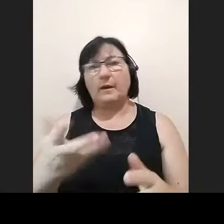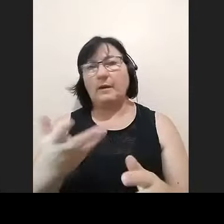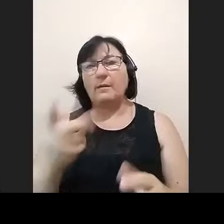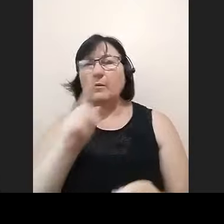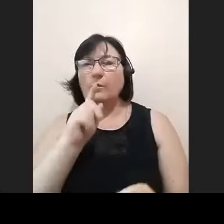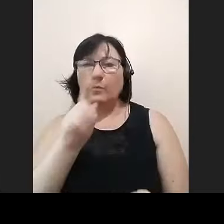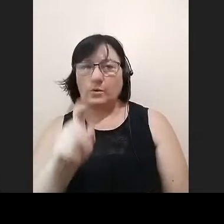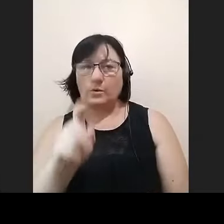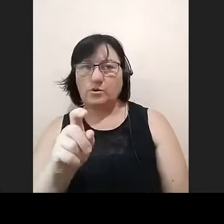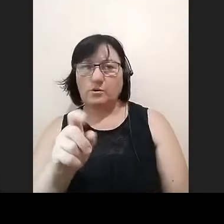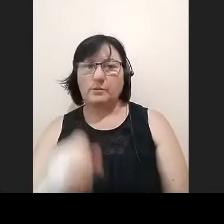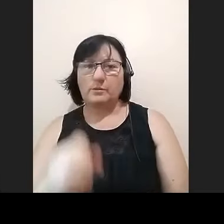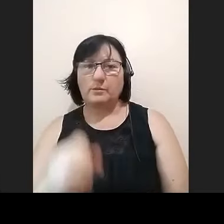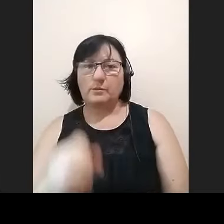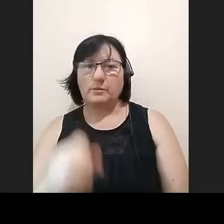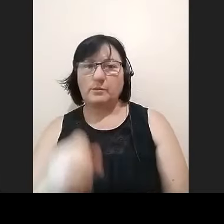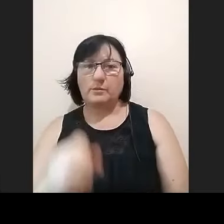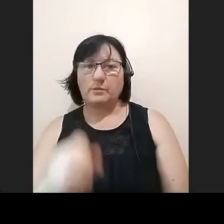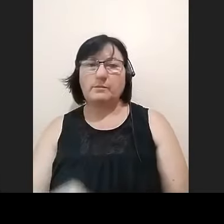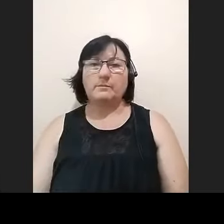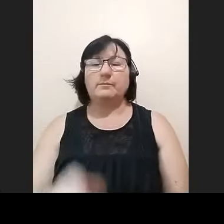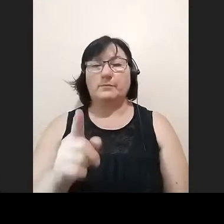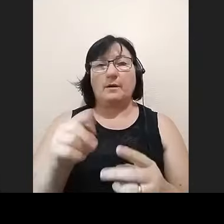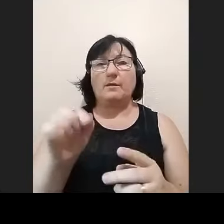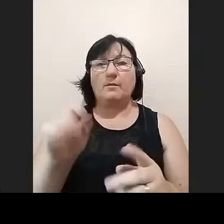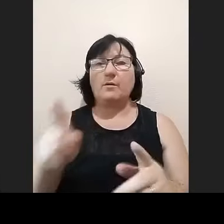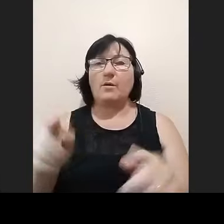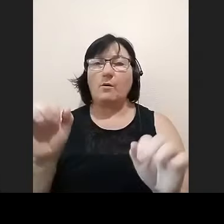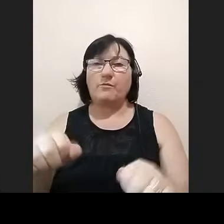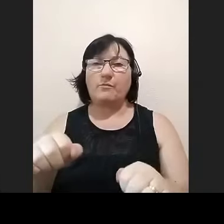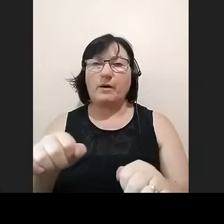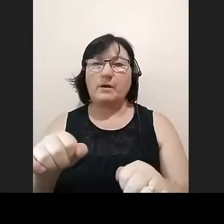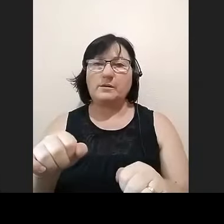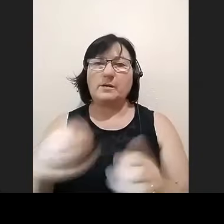to the Authorized Economic Operator at